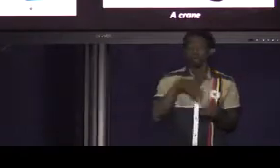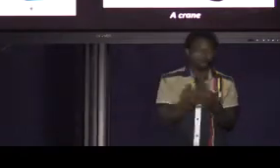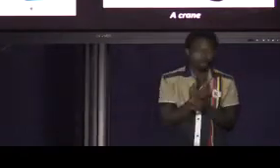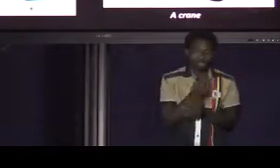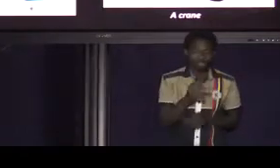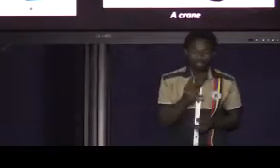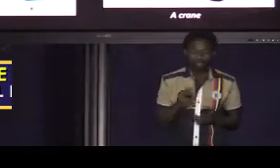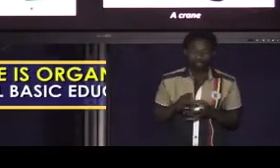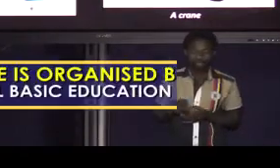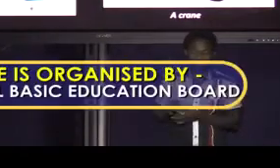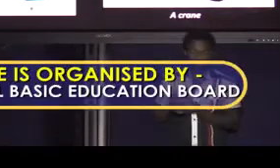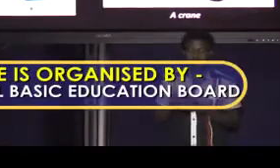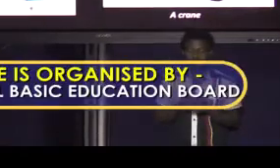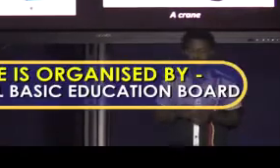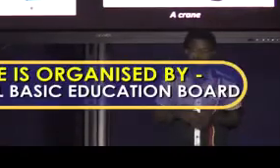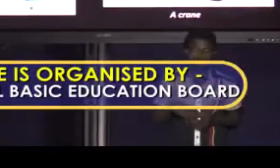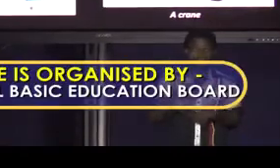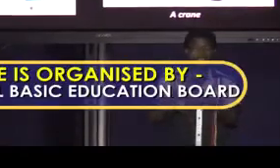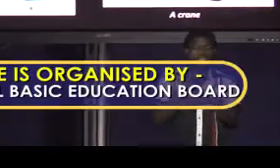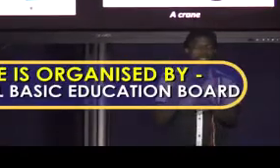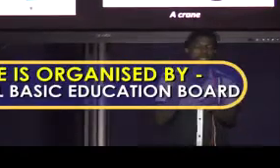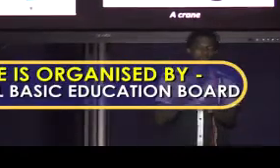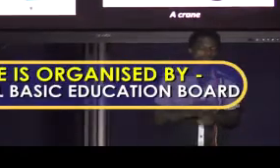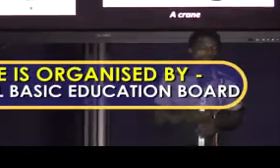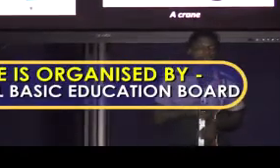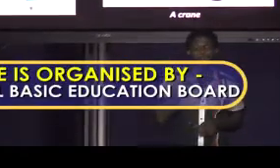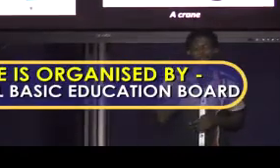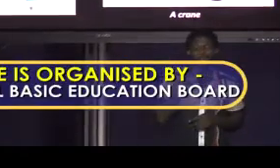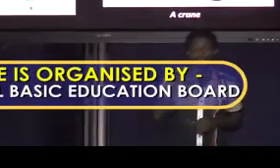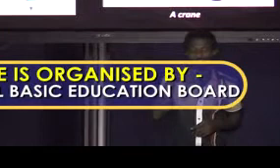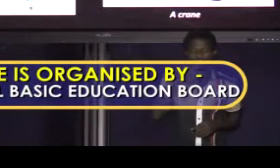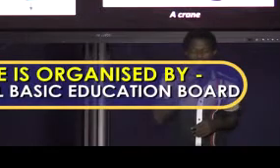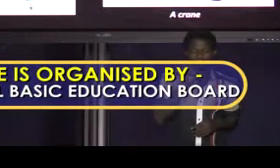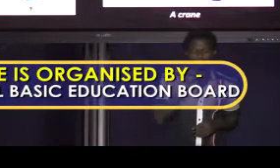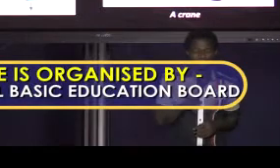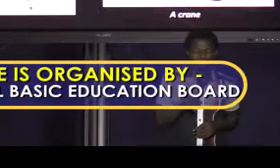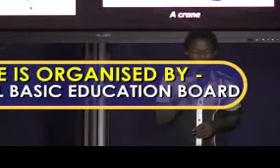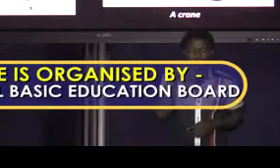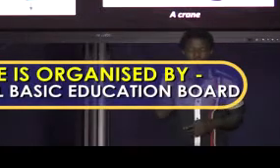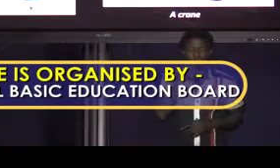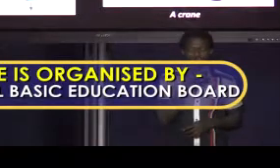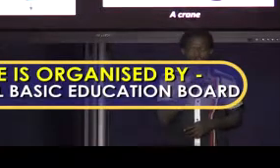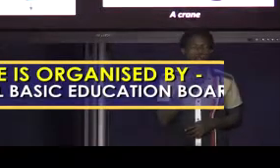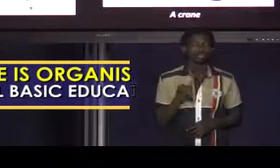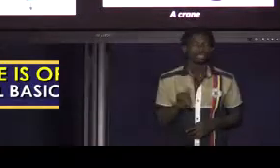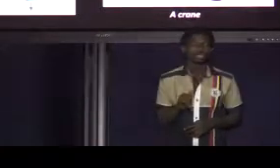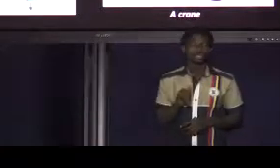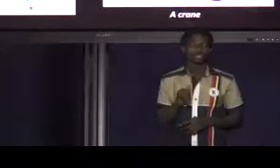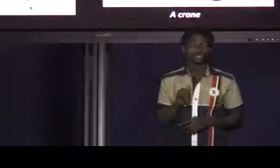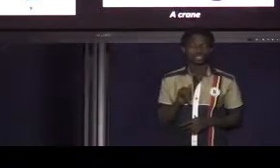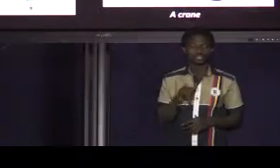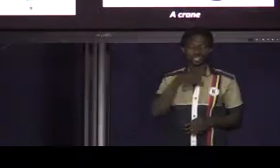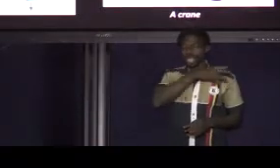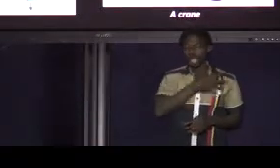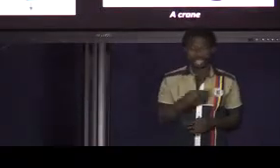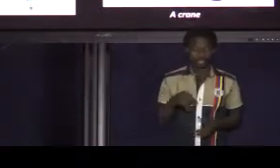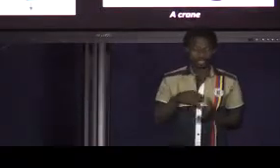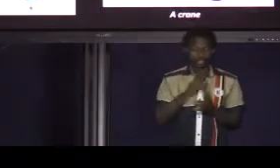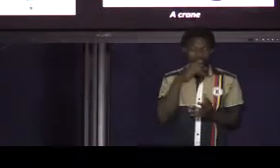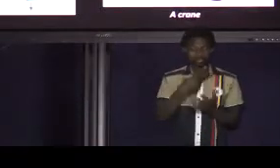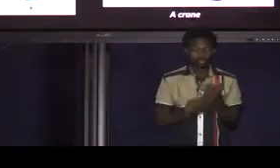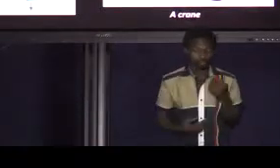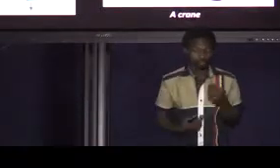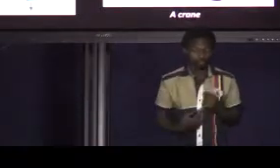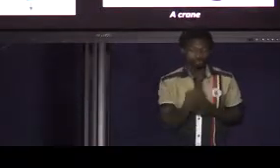two combined together make complex pulley. This combines both single fixed and movable